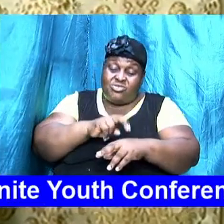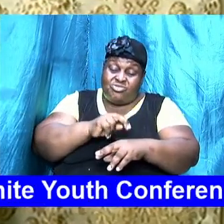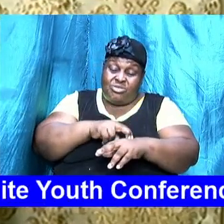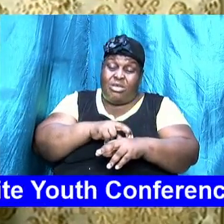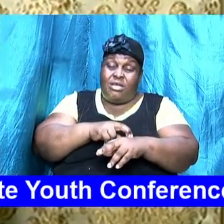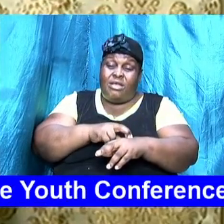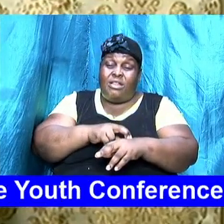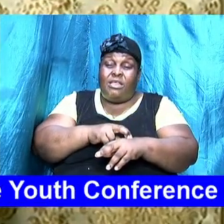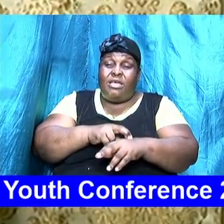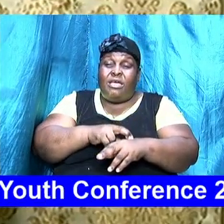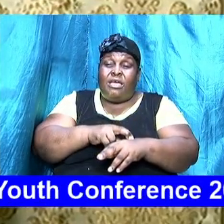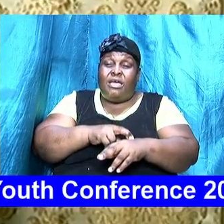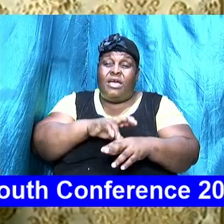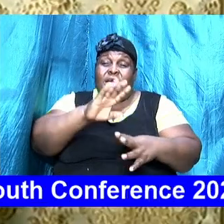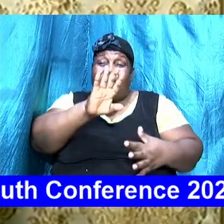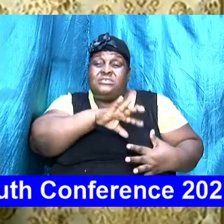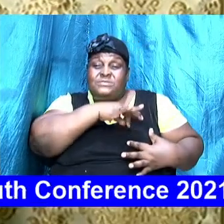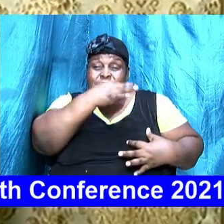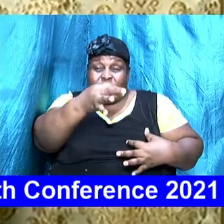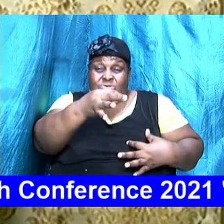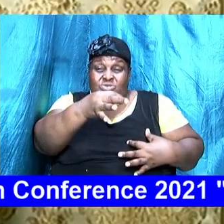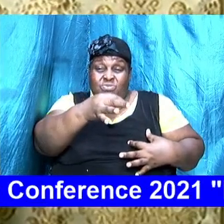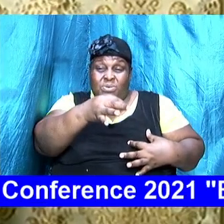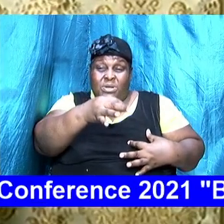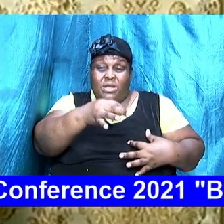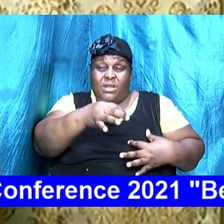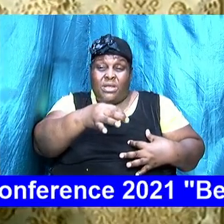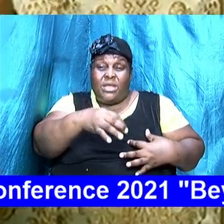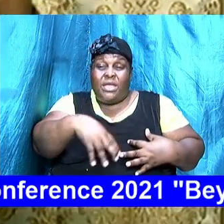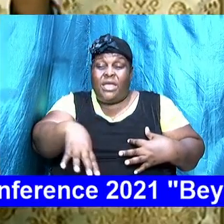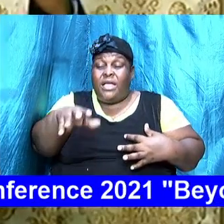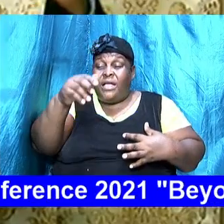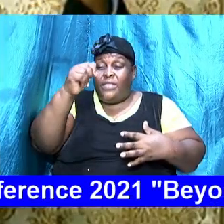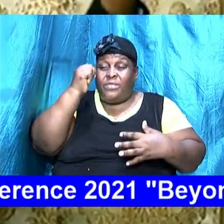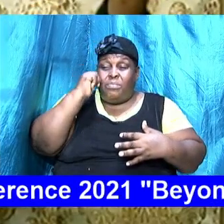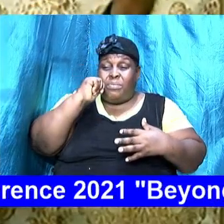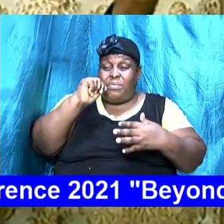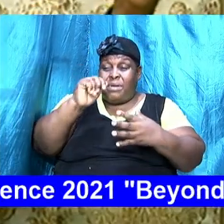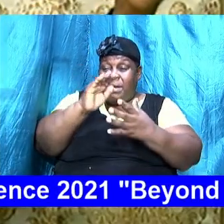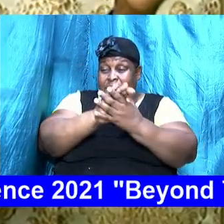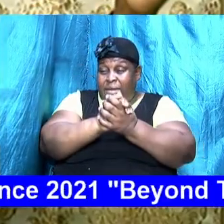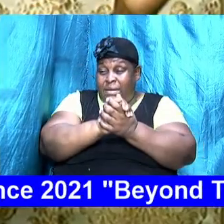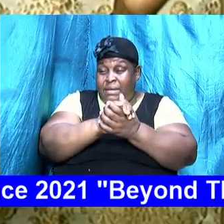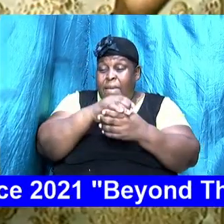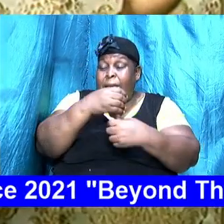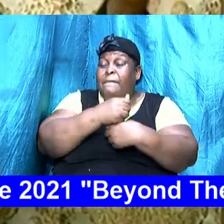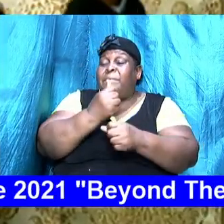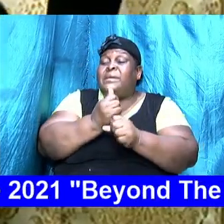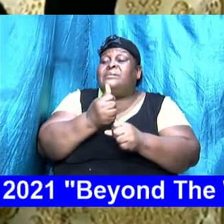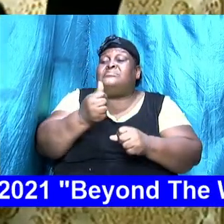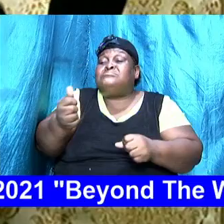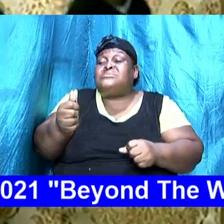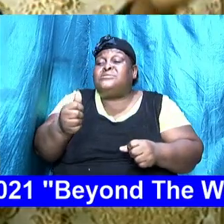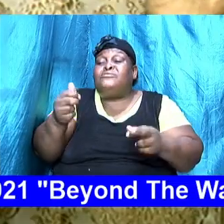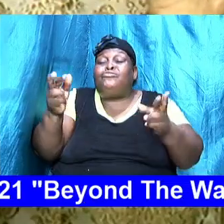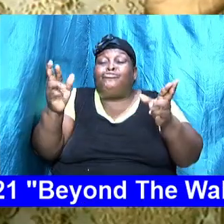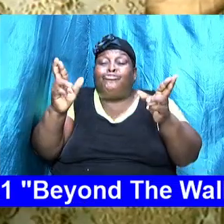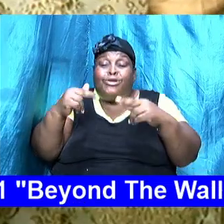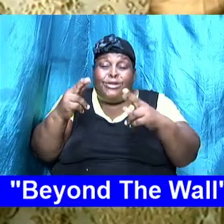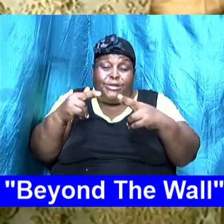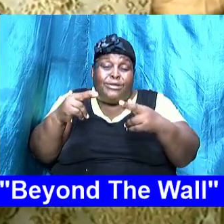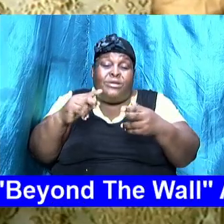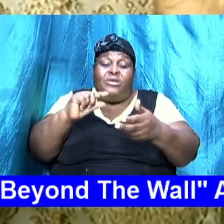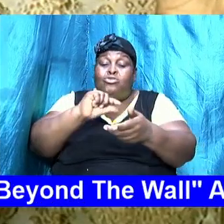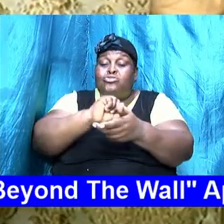there is the marriage supper of the Lamb, and the bride has made herself ready. And just think about it, the